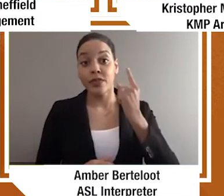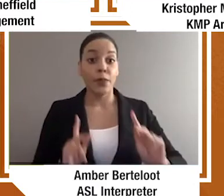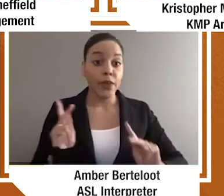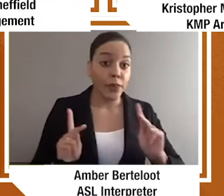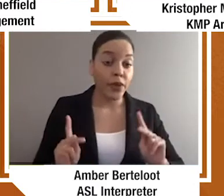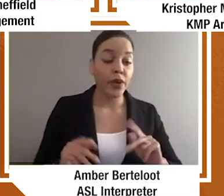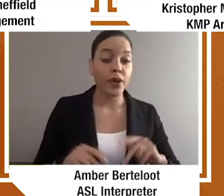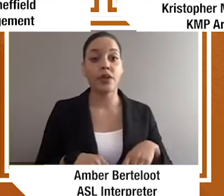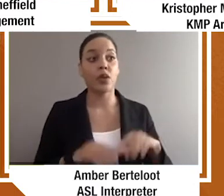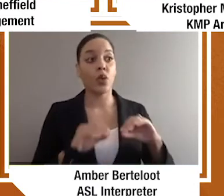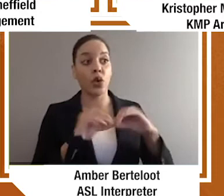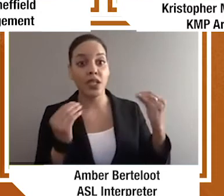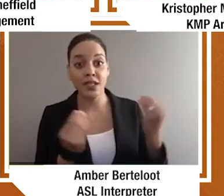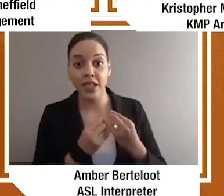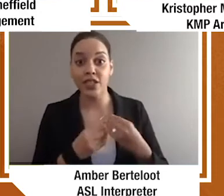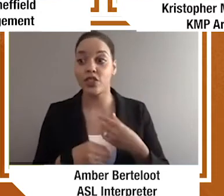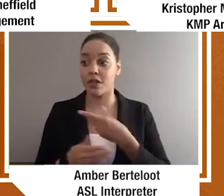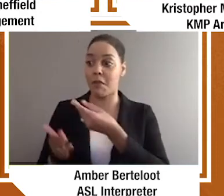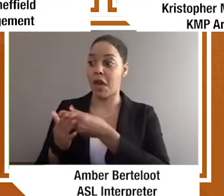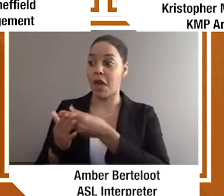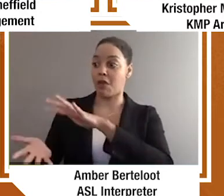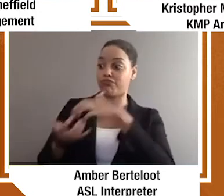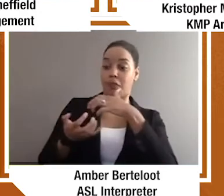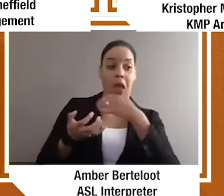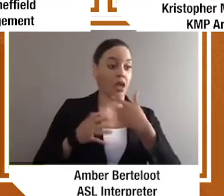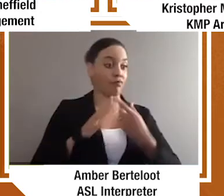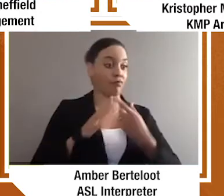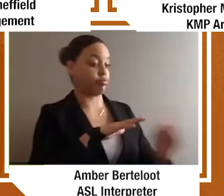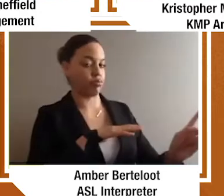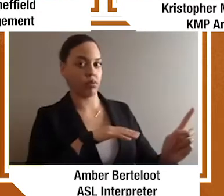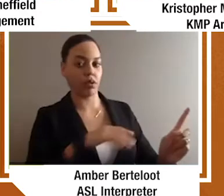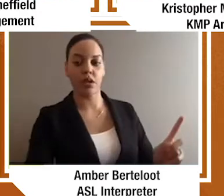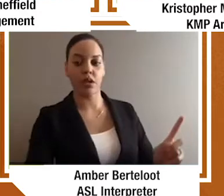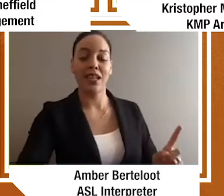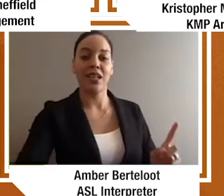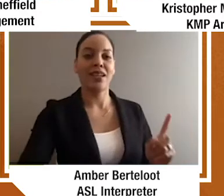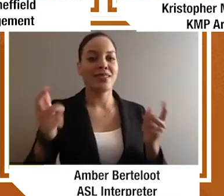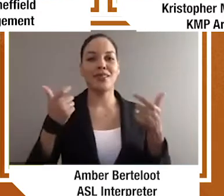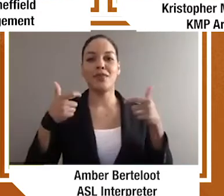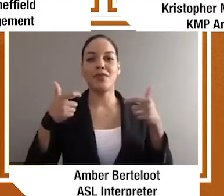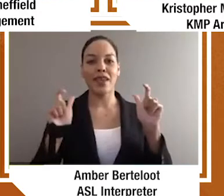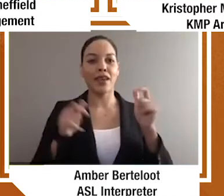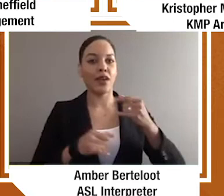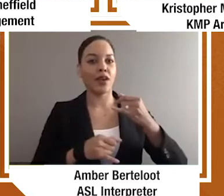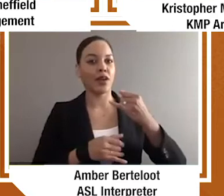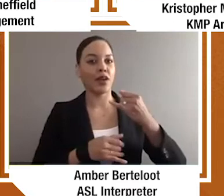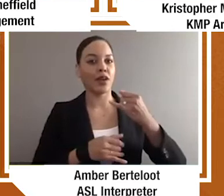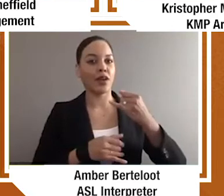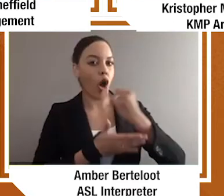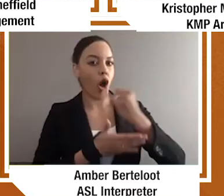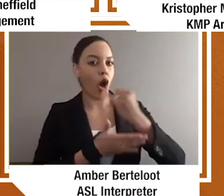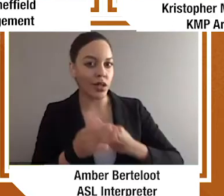taking money and running, you know, these big institutions, arts institutions are taking